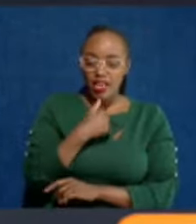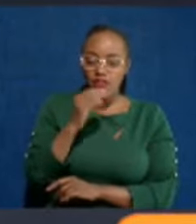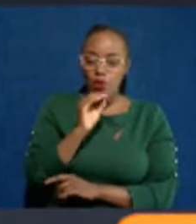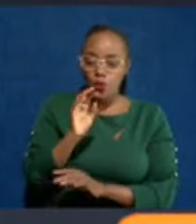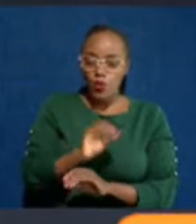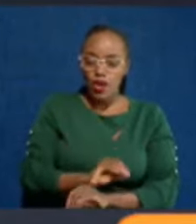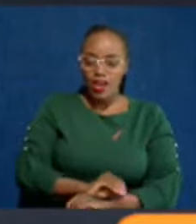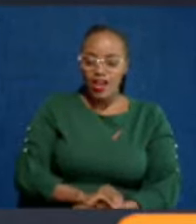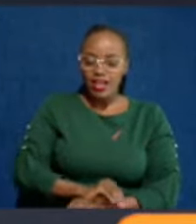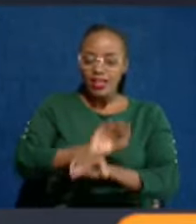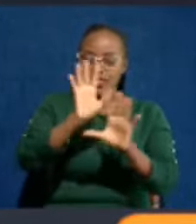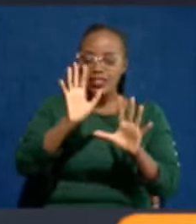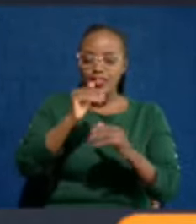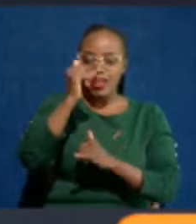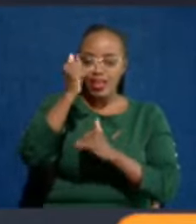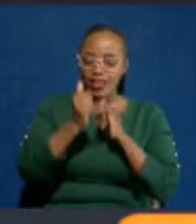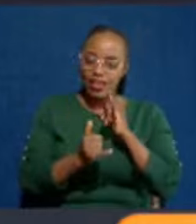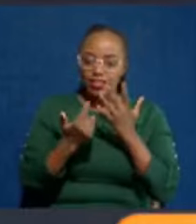clear endgame